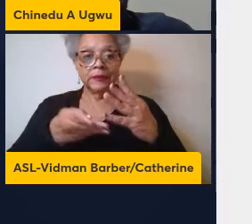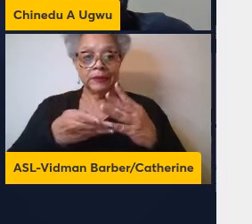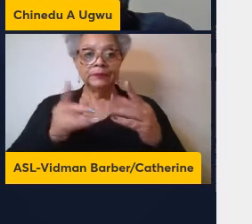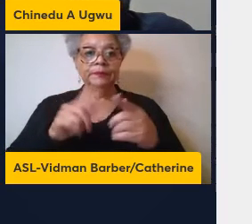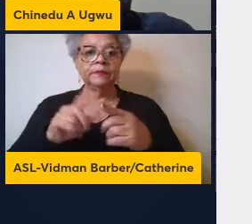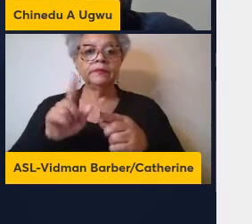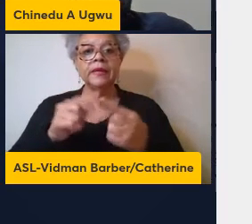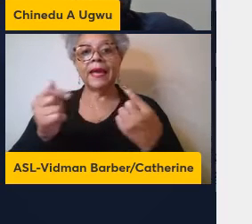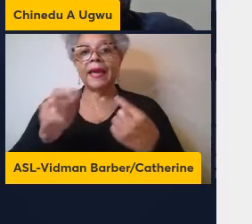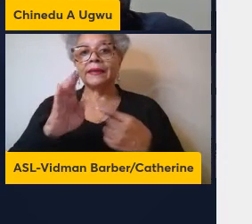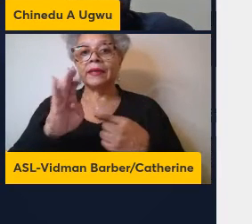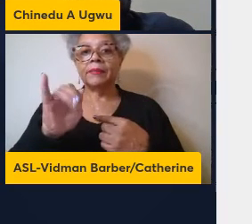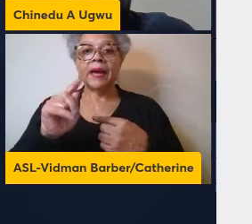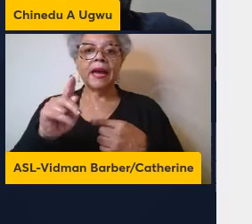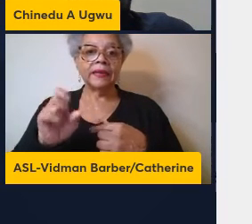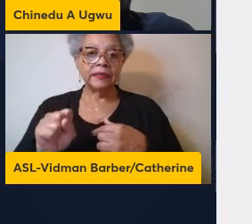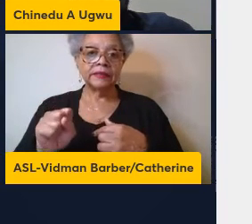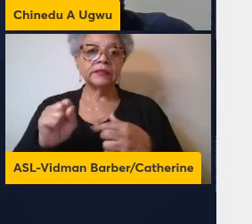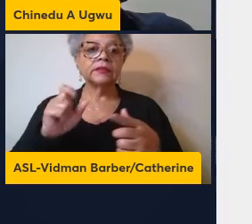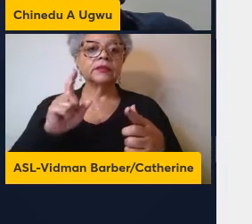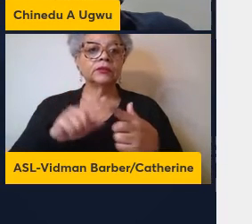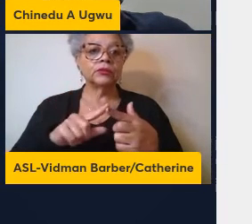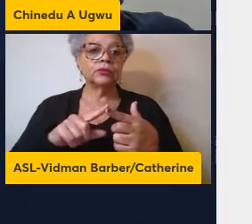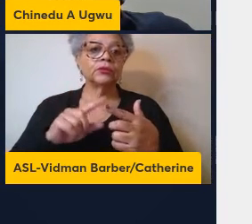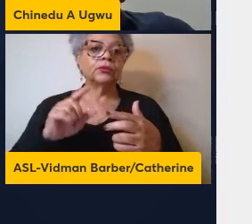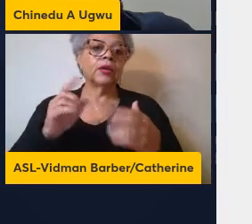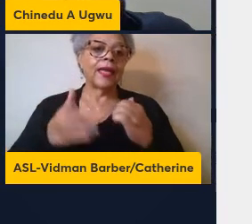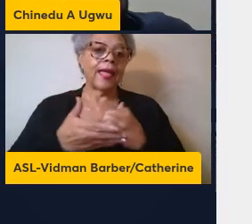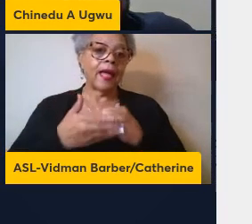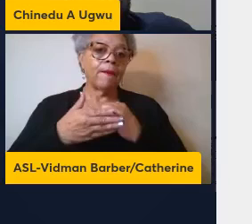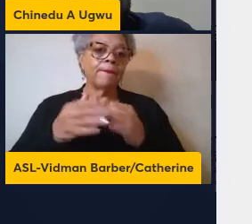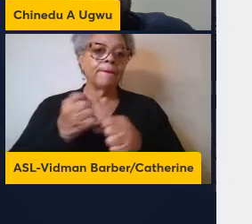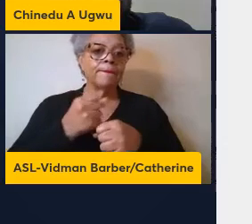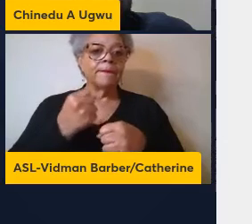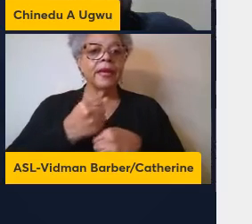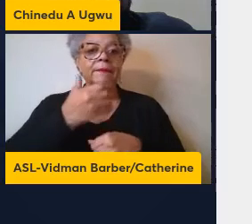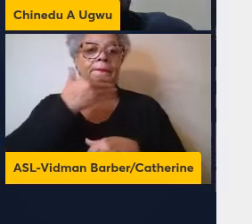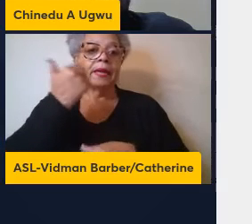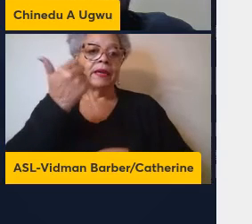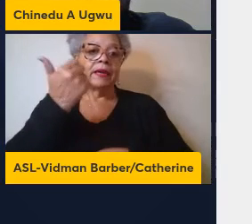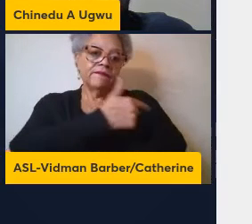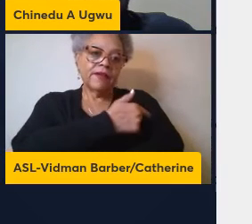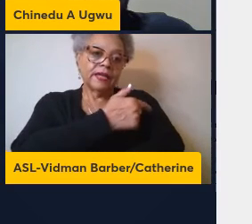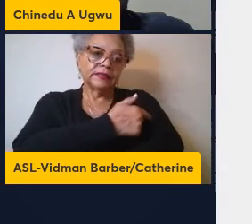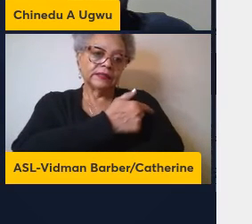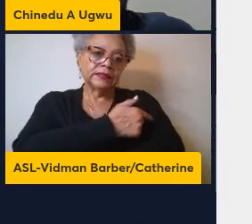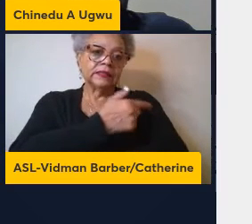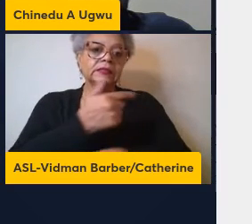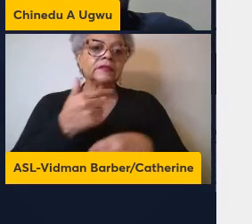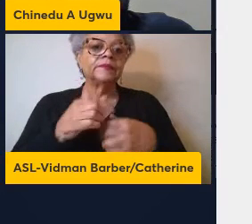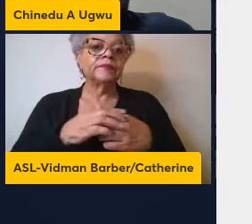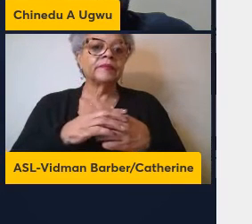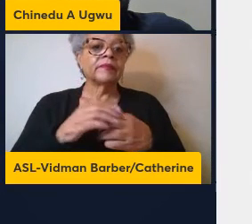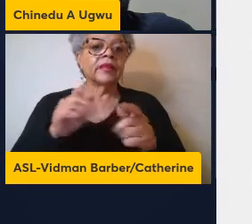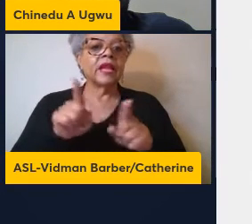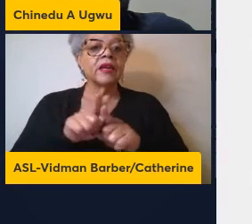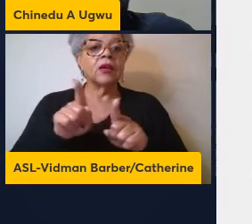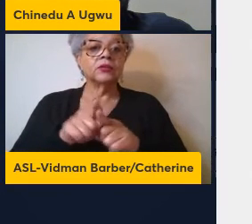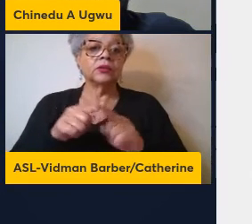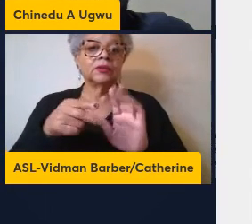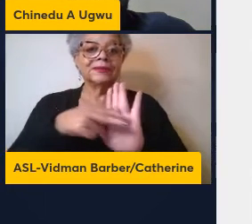sequences openly to scientific community to help to make better vaccines and monoclonal and also diagnostics.